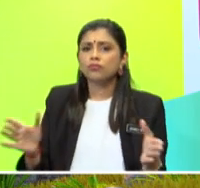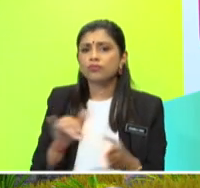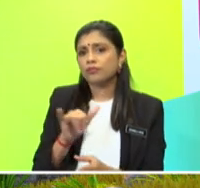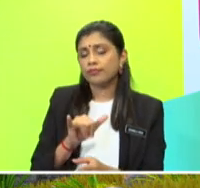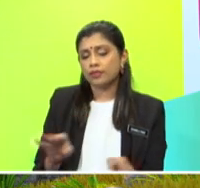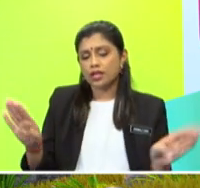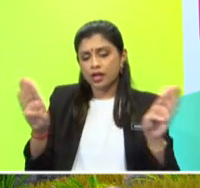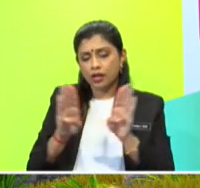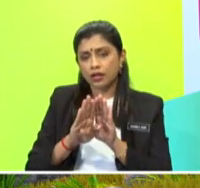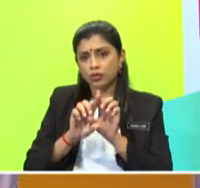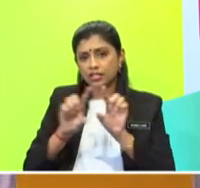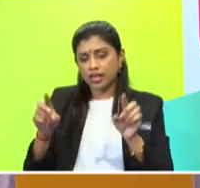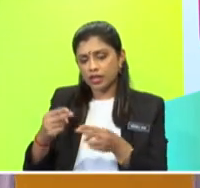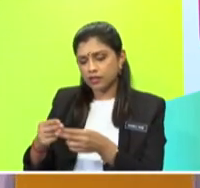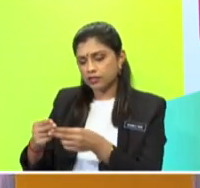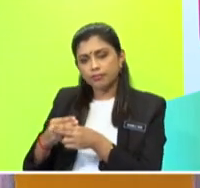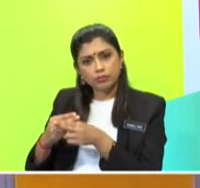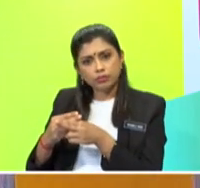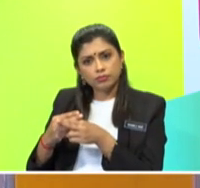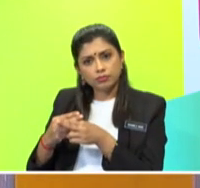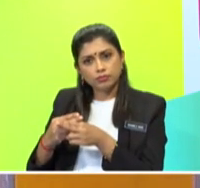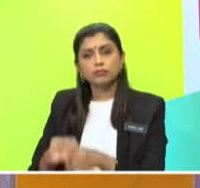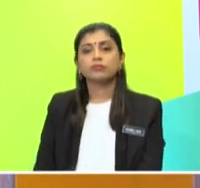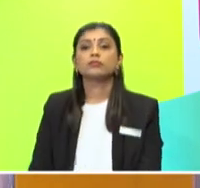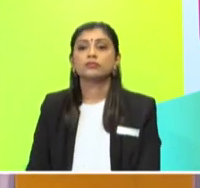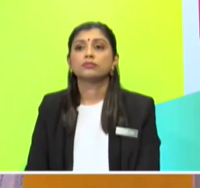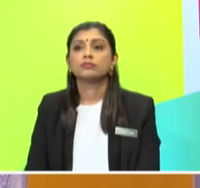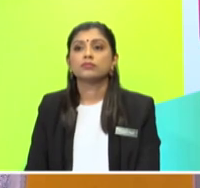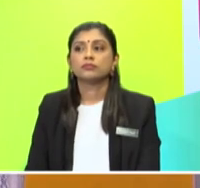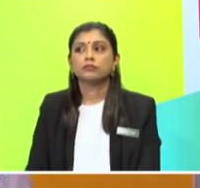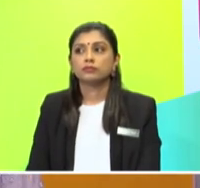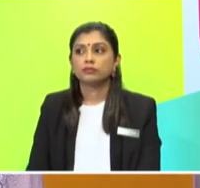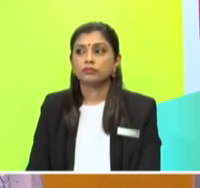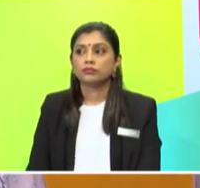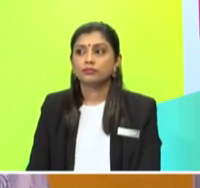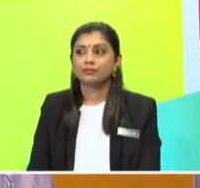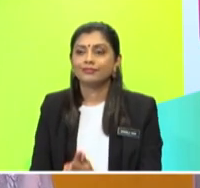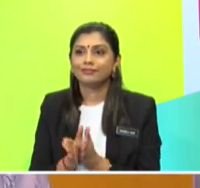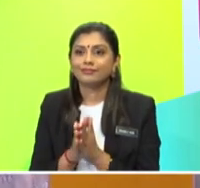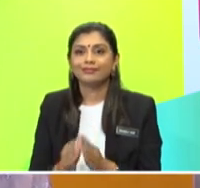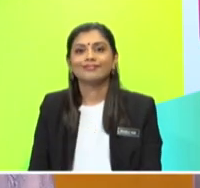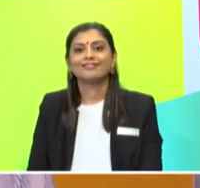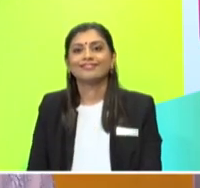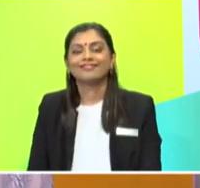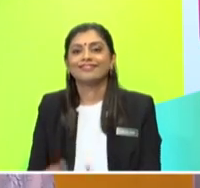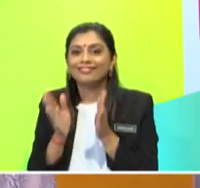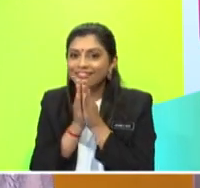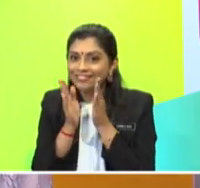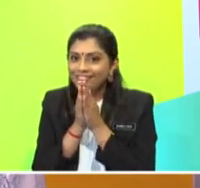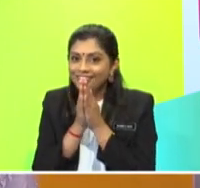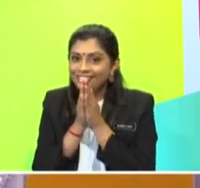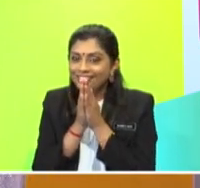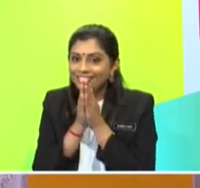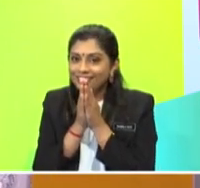of closing your email. Good job, Ibnu. Tepuk-tepuk, good job. Good job. Good